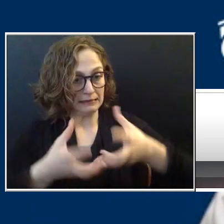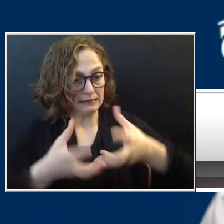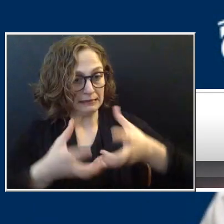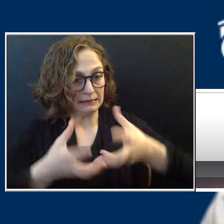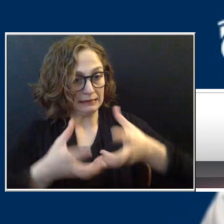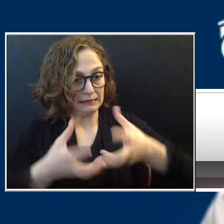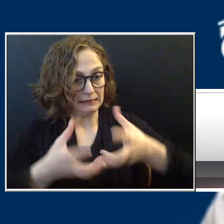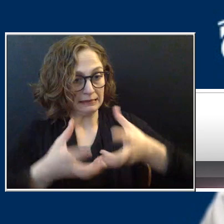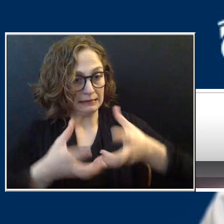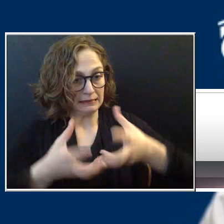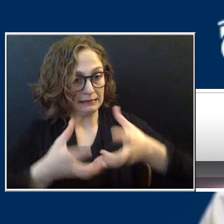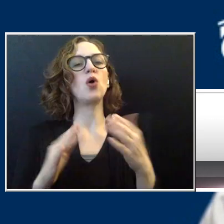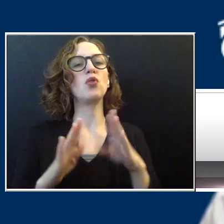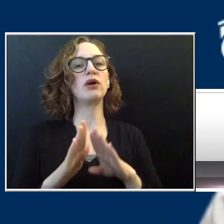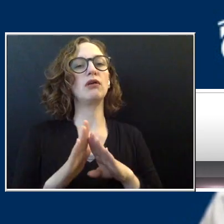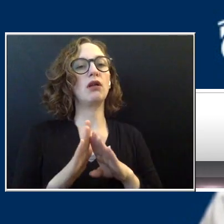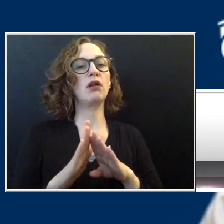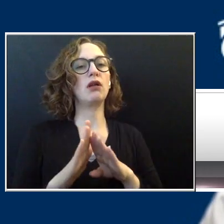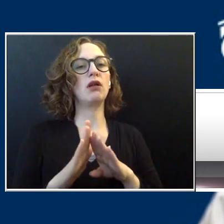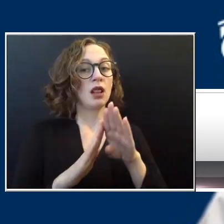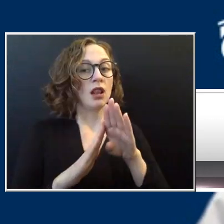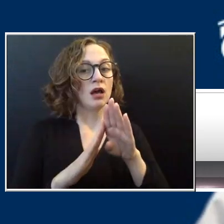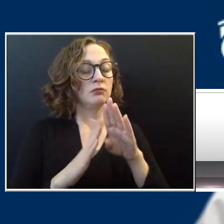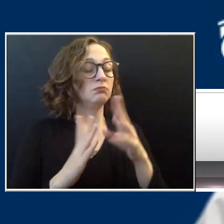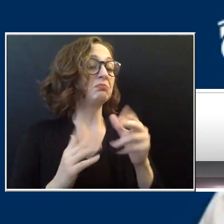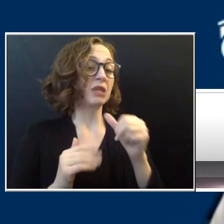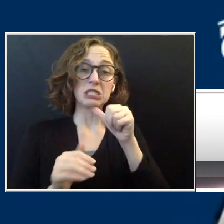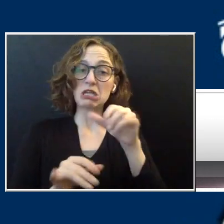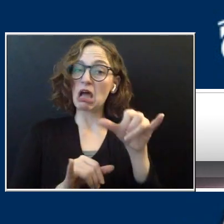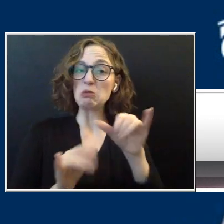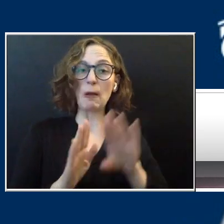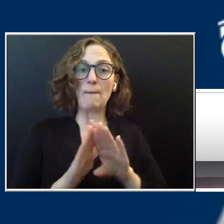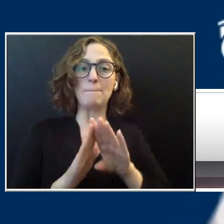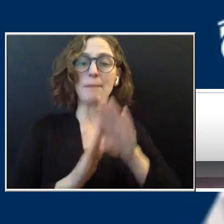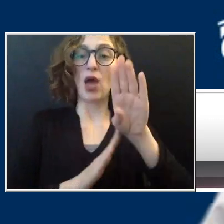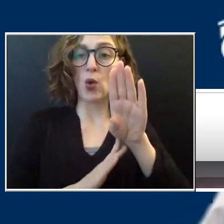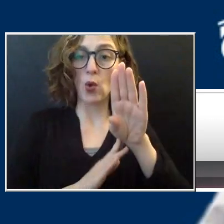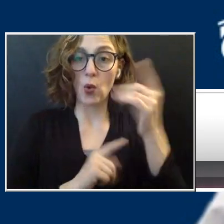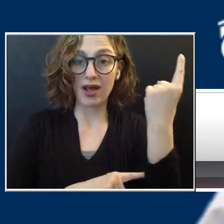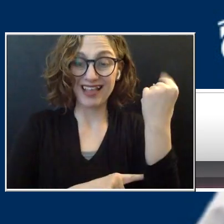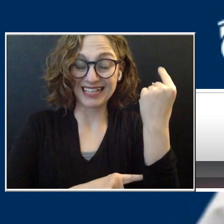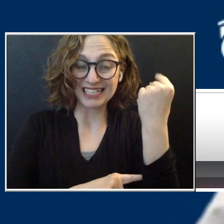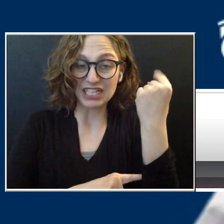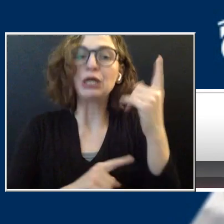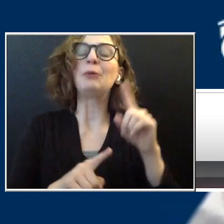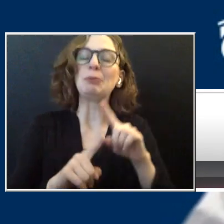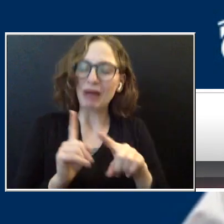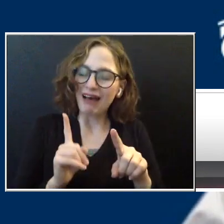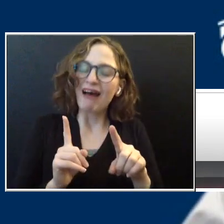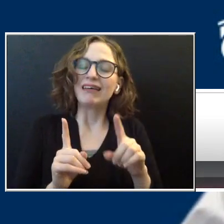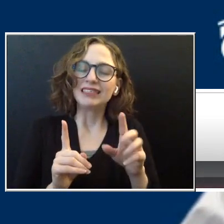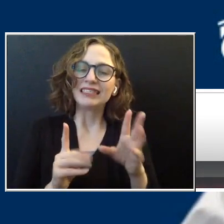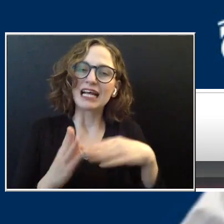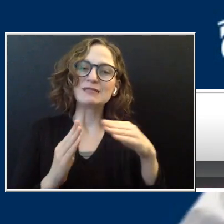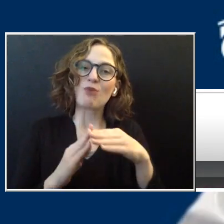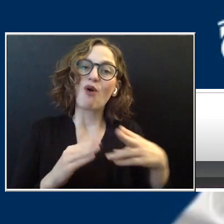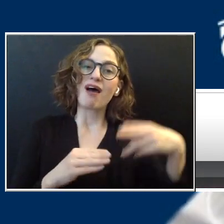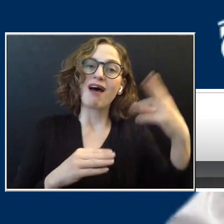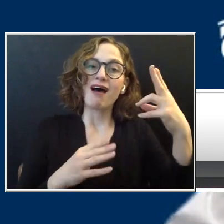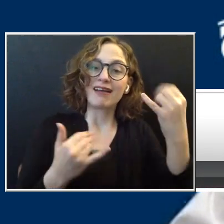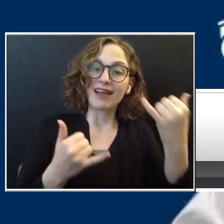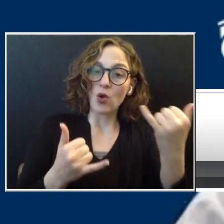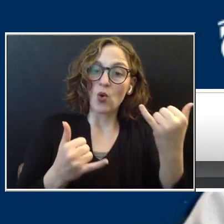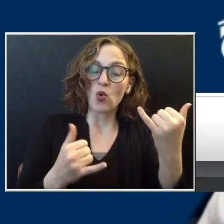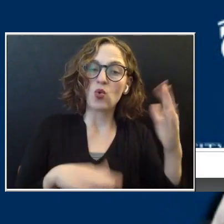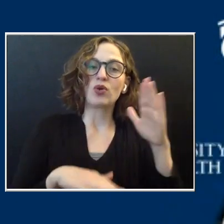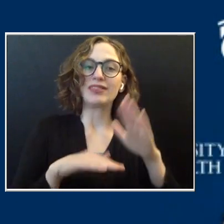is not as high as it was last year, but it is certainly higher at this point in time than it was in the